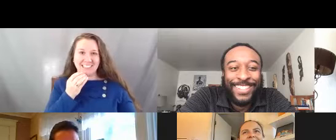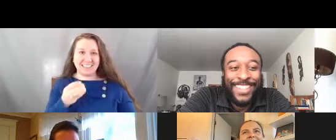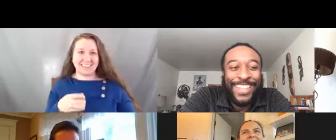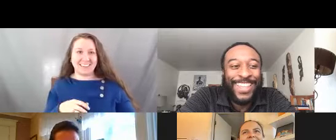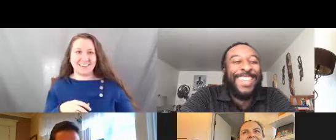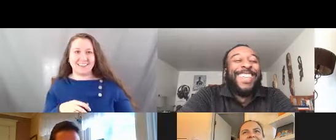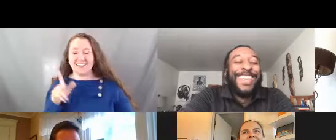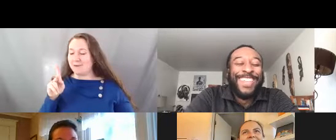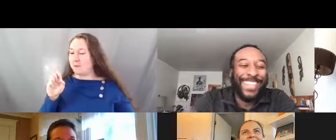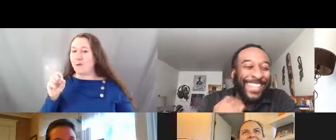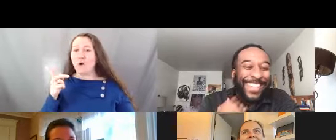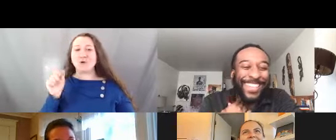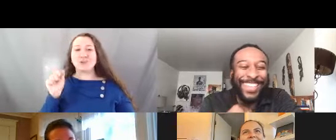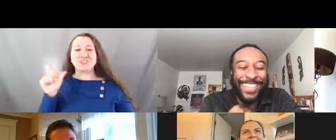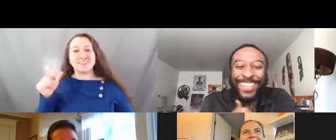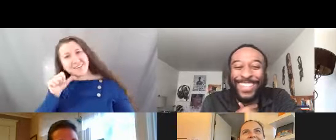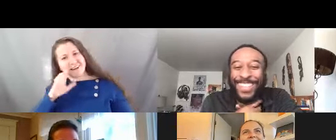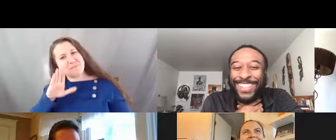bad. But anyway, go on.